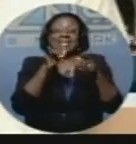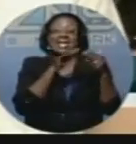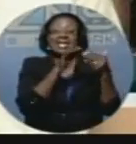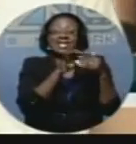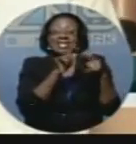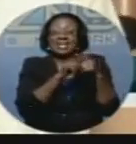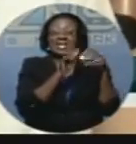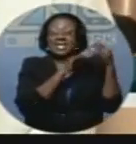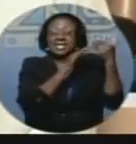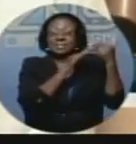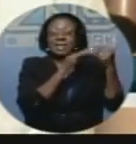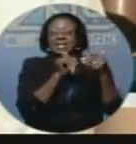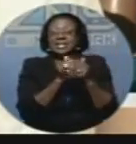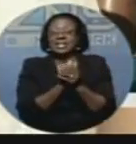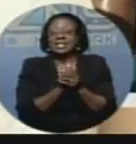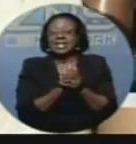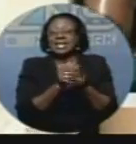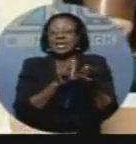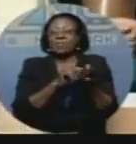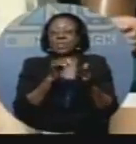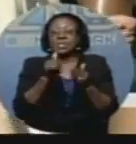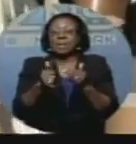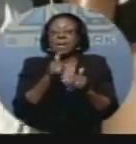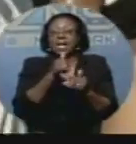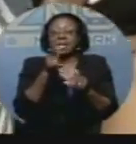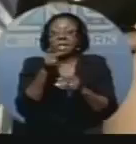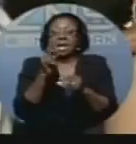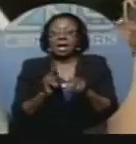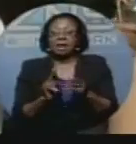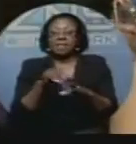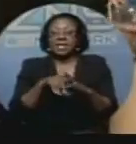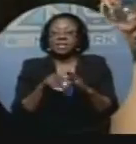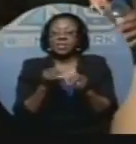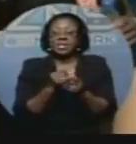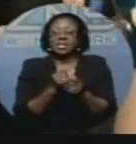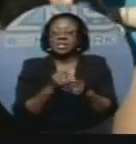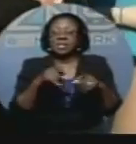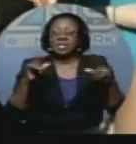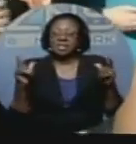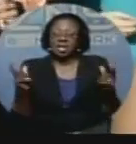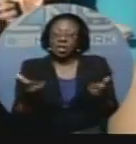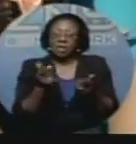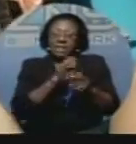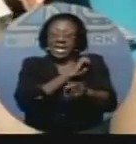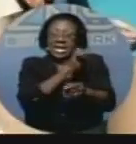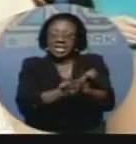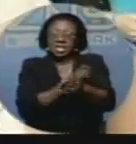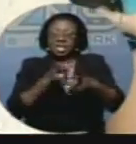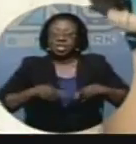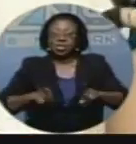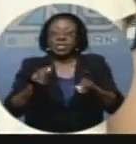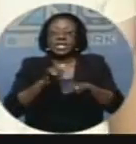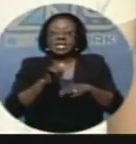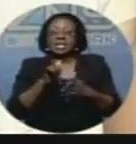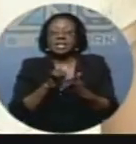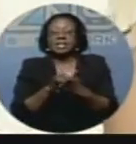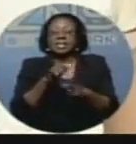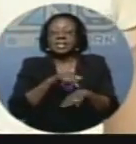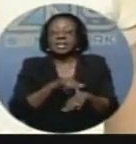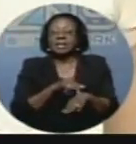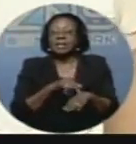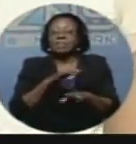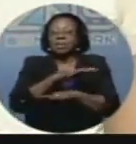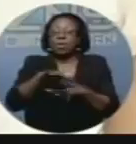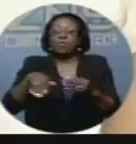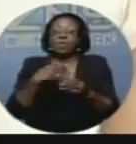it was a mile and a half into it, so I still had a lot of energy at that point, and but